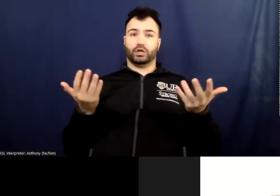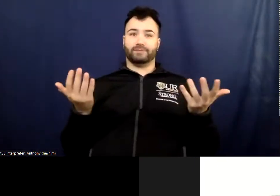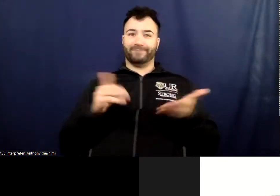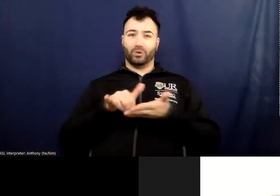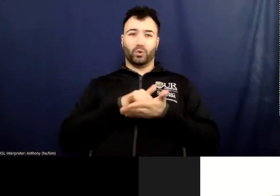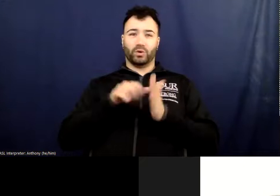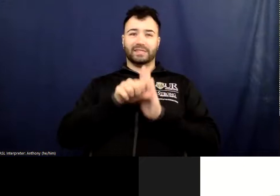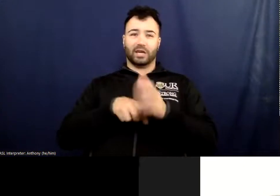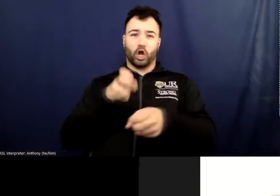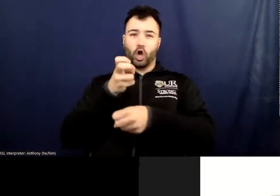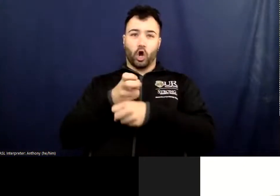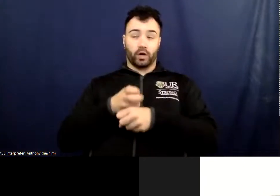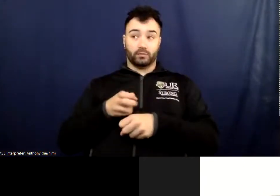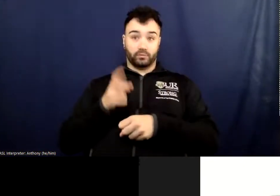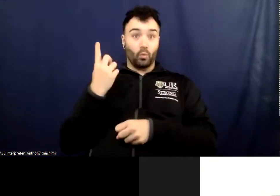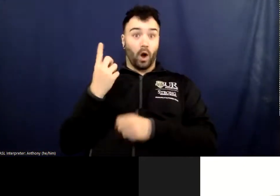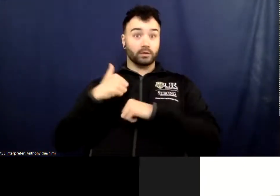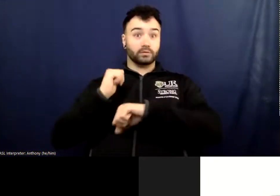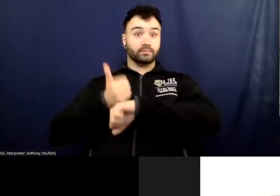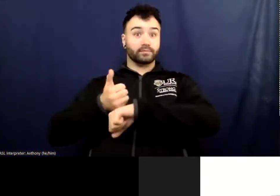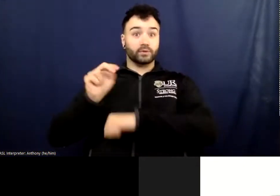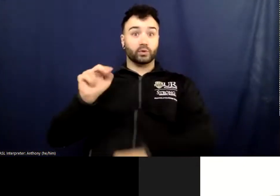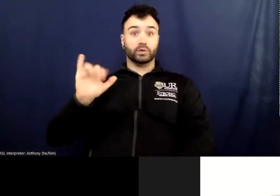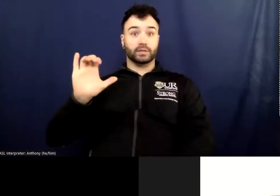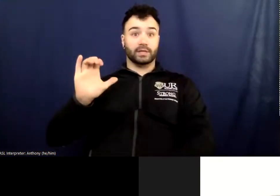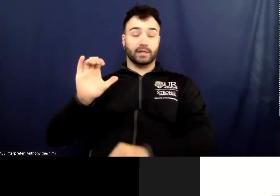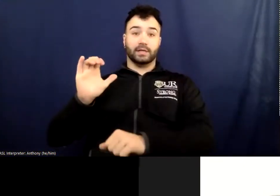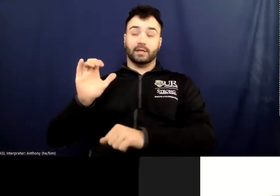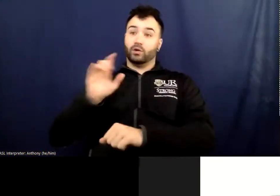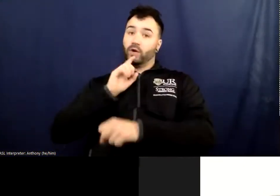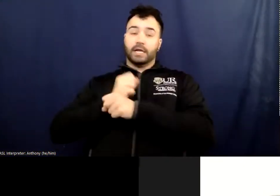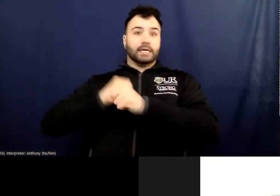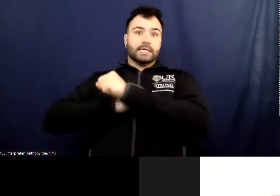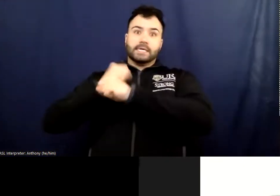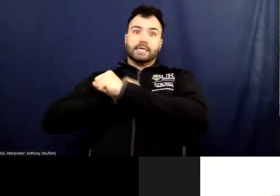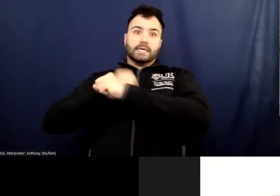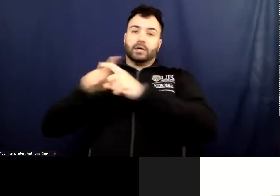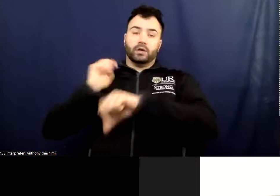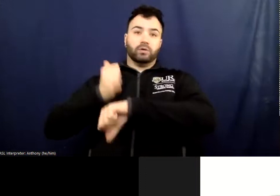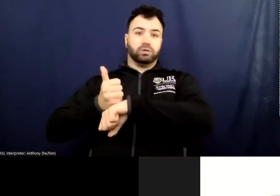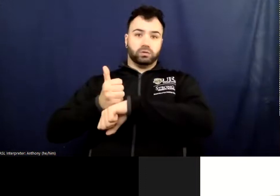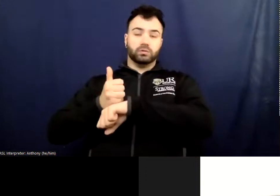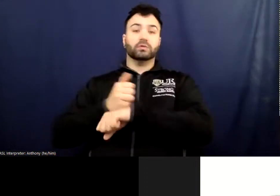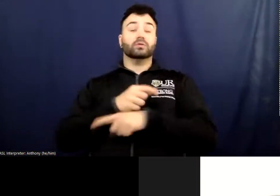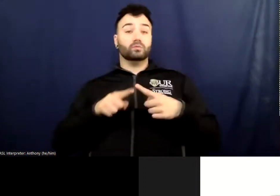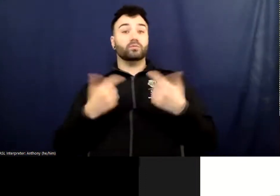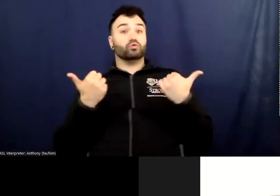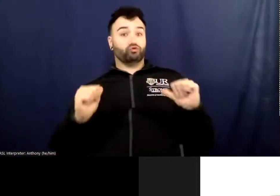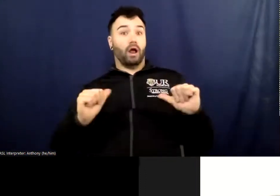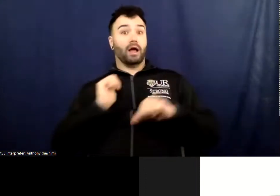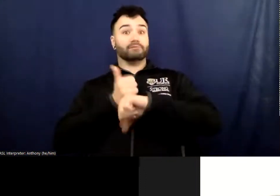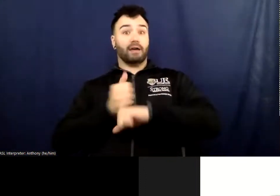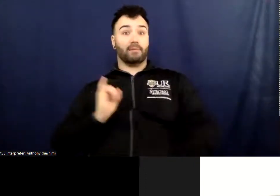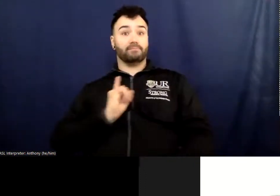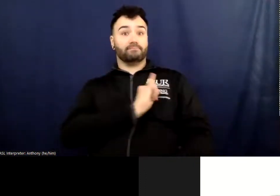to get that started. And we wanted to open up one in Ithaca too. I do know for a fact that there are underground